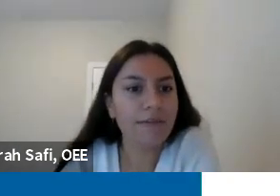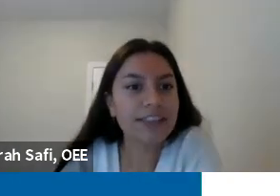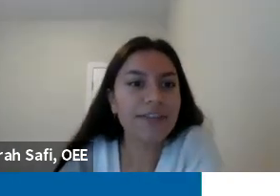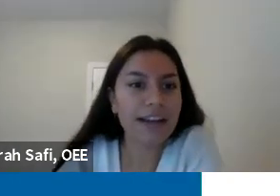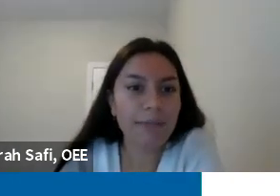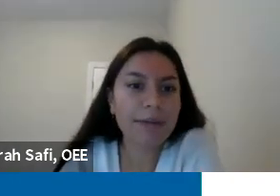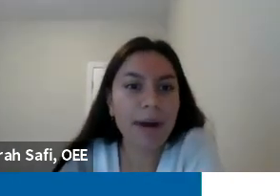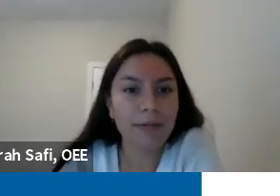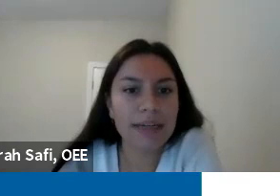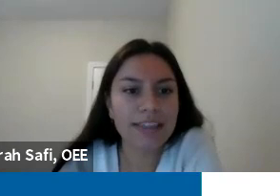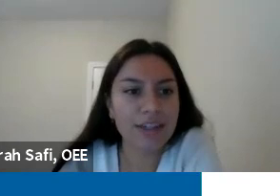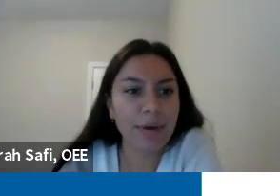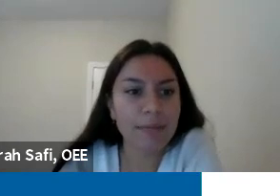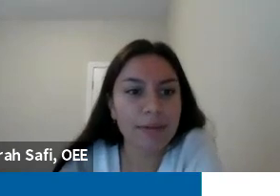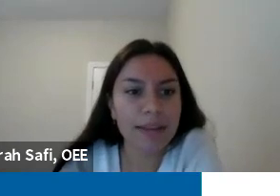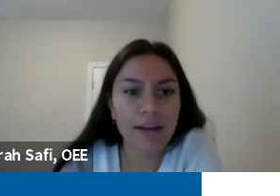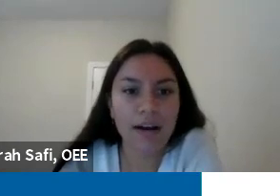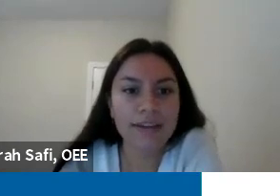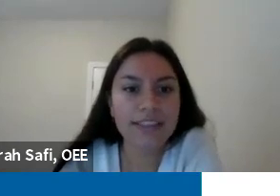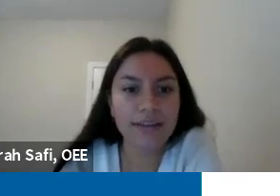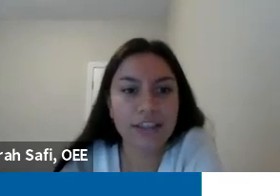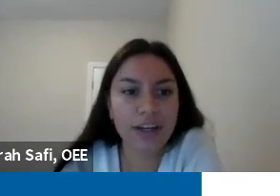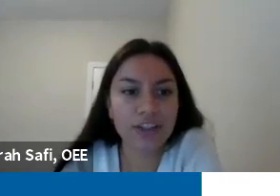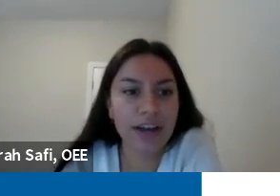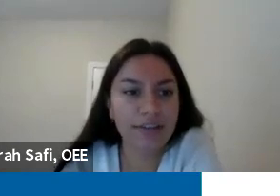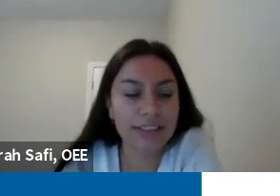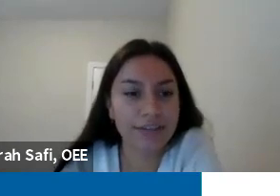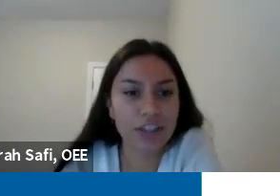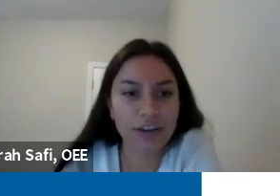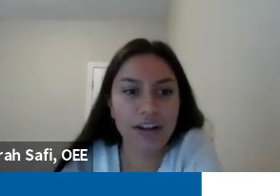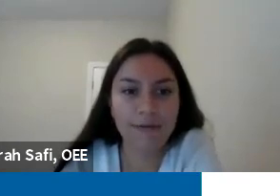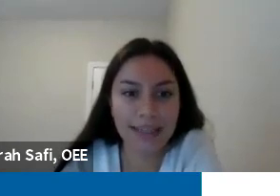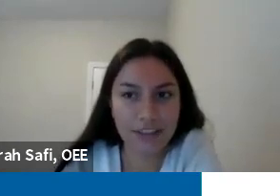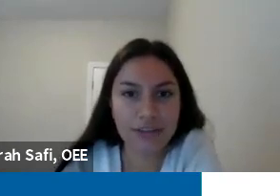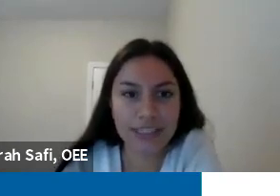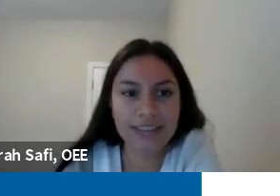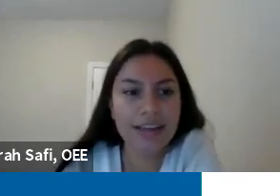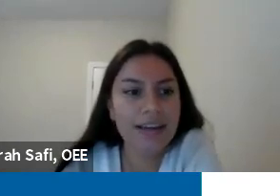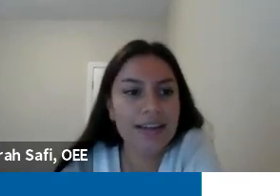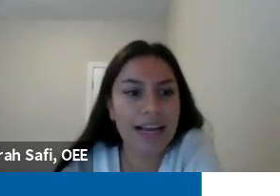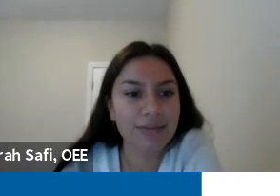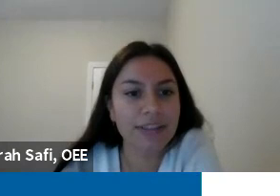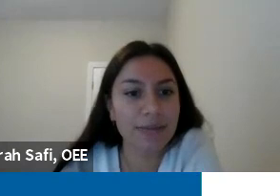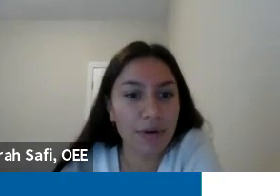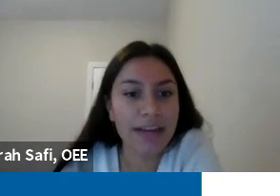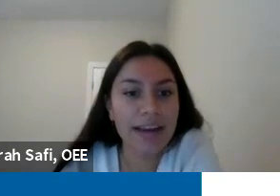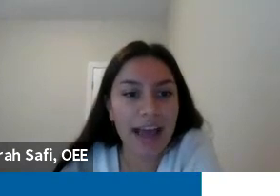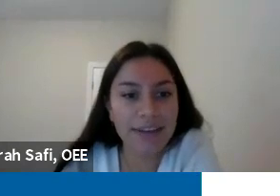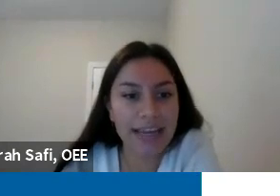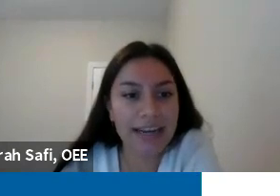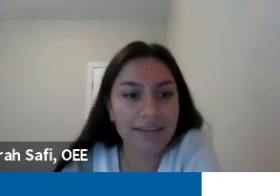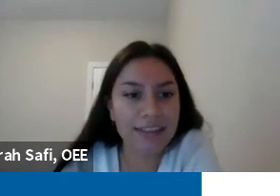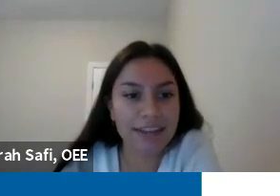So the Office of Economic Empowerment is a department within the Office of the Treasurer and Receiver General of Massachusetts, tasked with